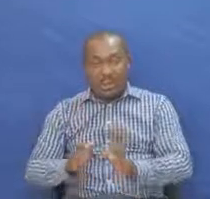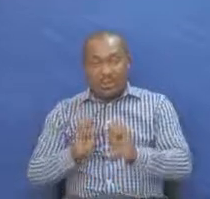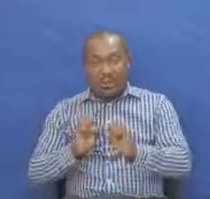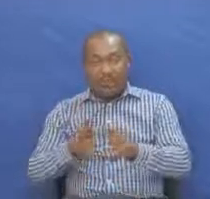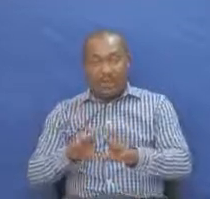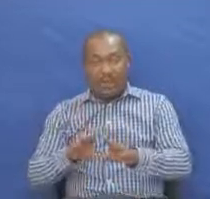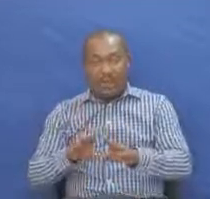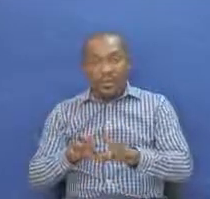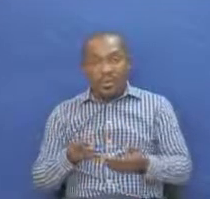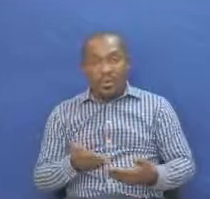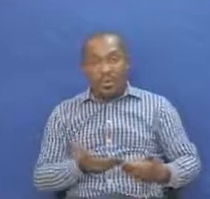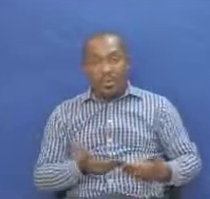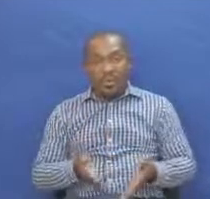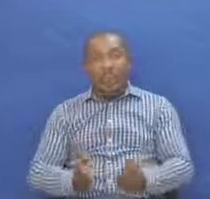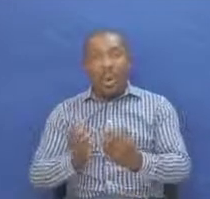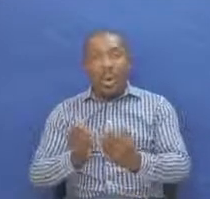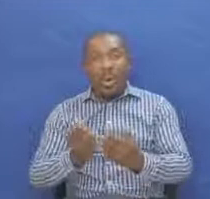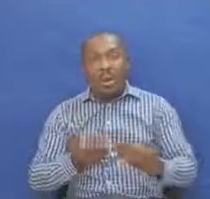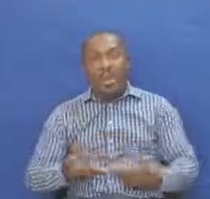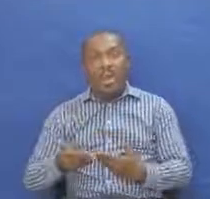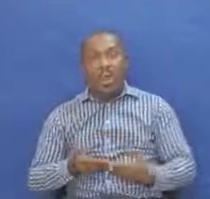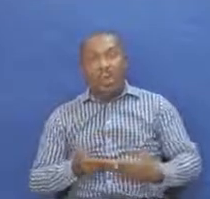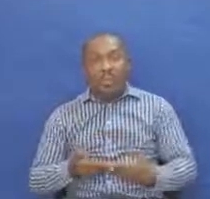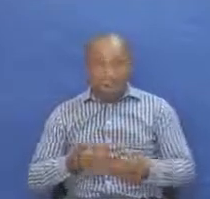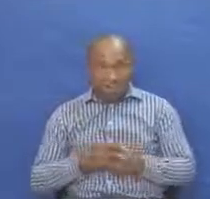negative growth occurs, which means when the cells,